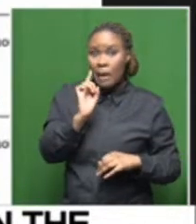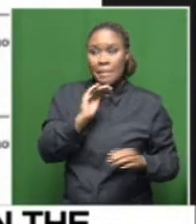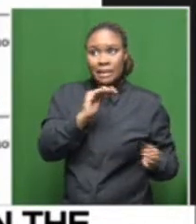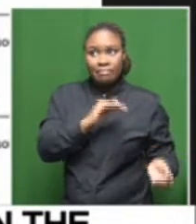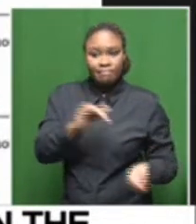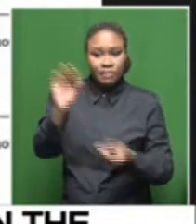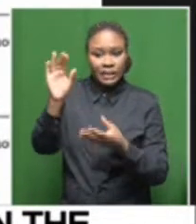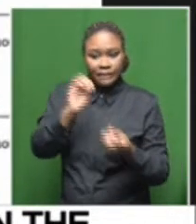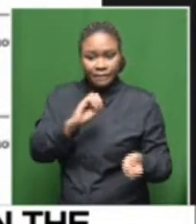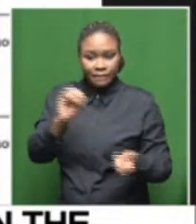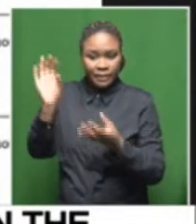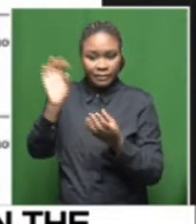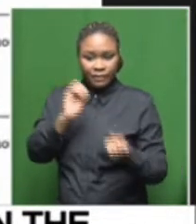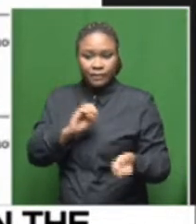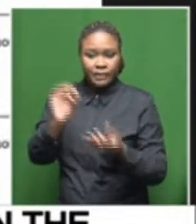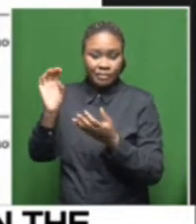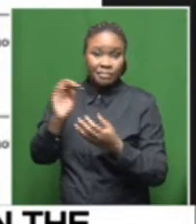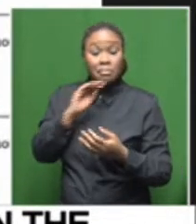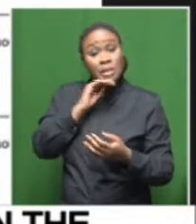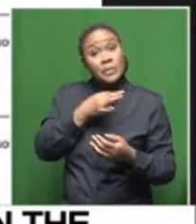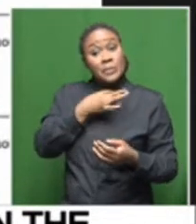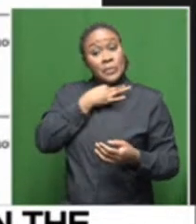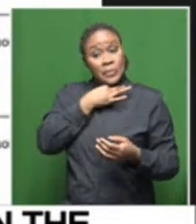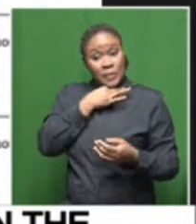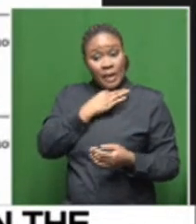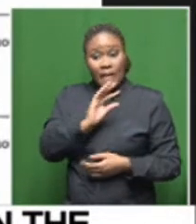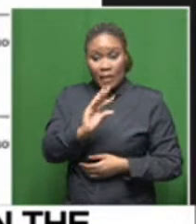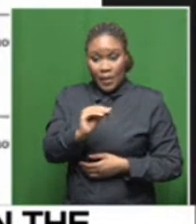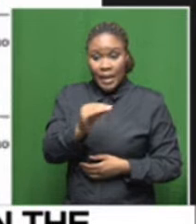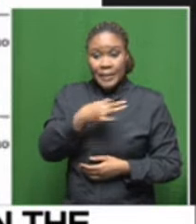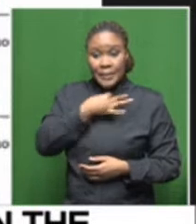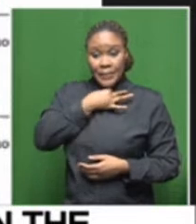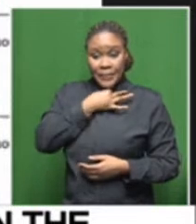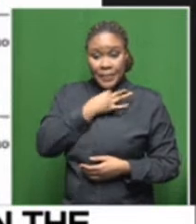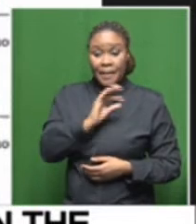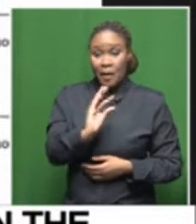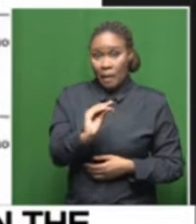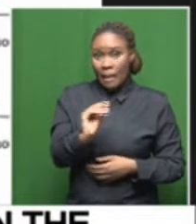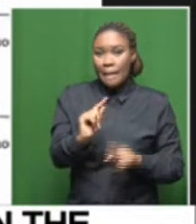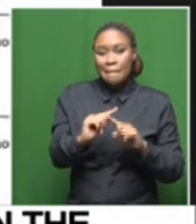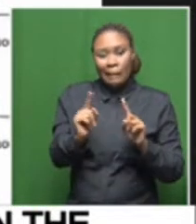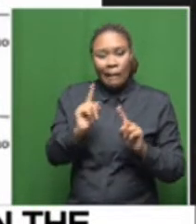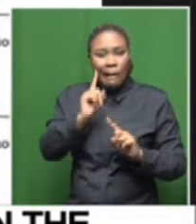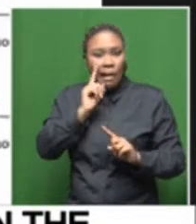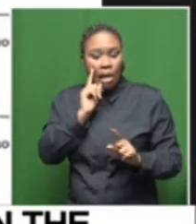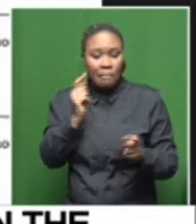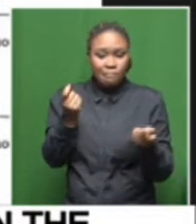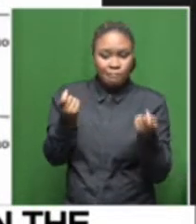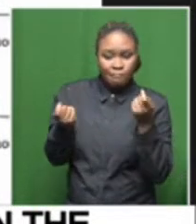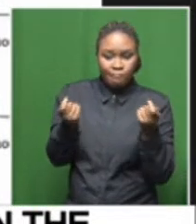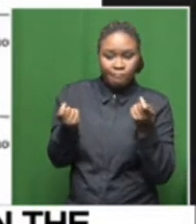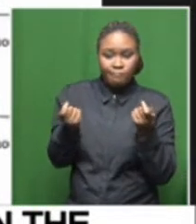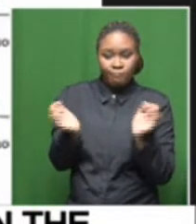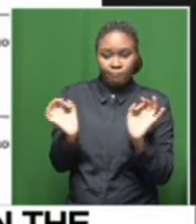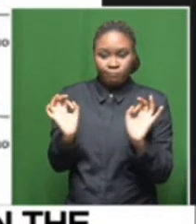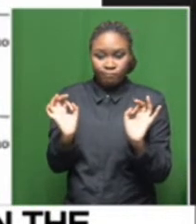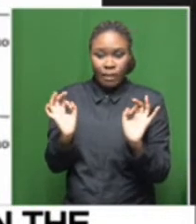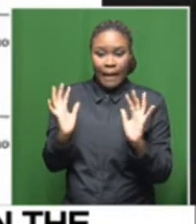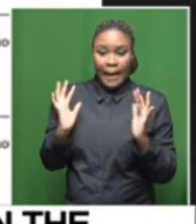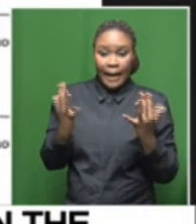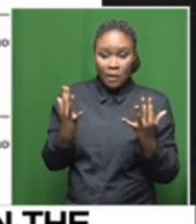them. So the risk is there. Unfortunately, there's definitely a risk But we're hoping